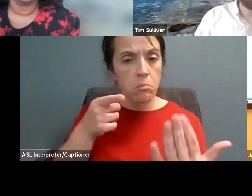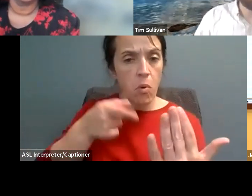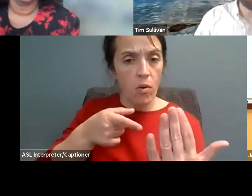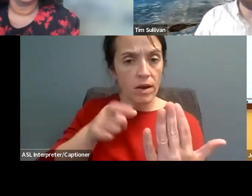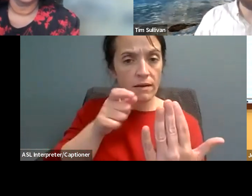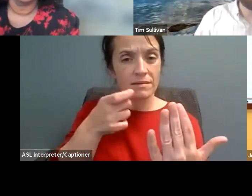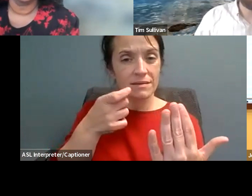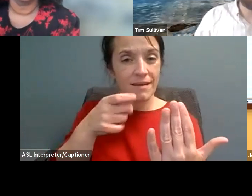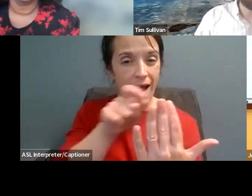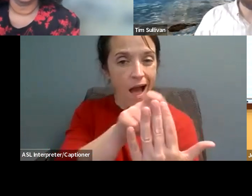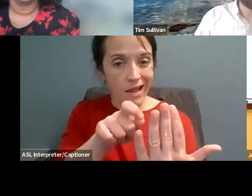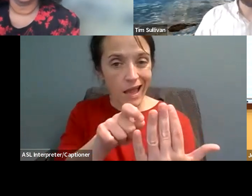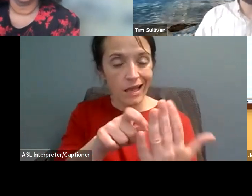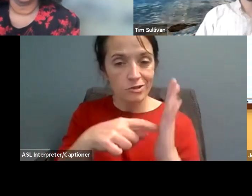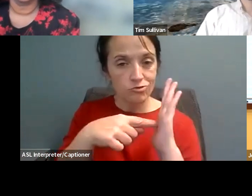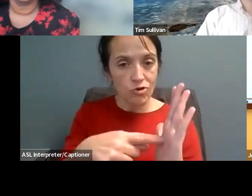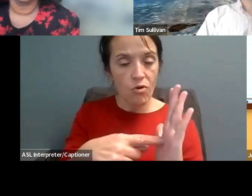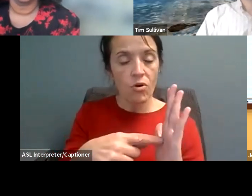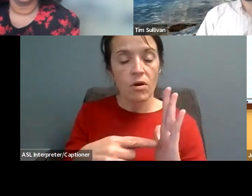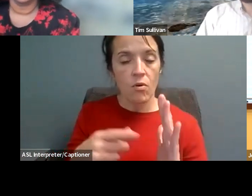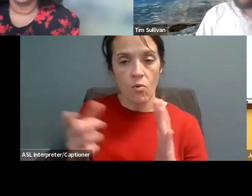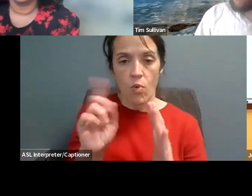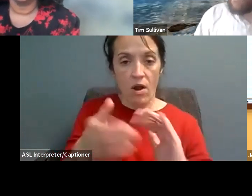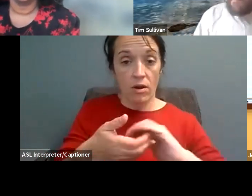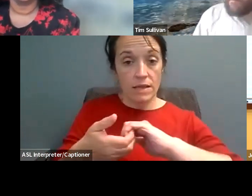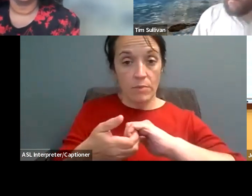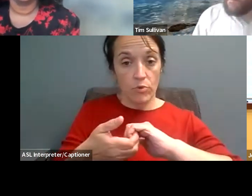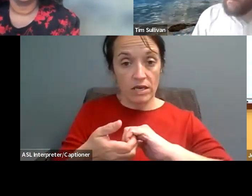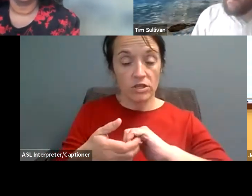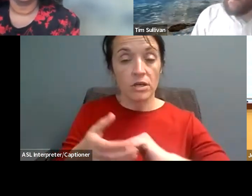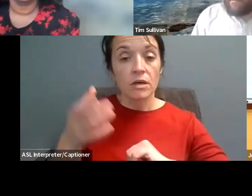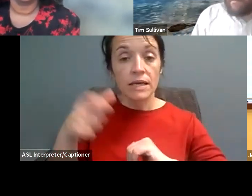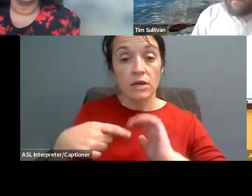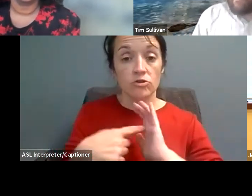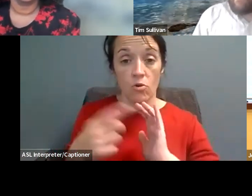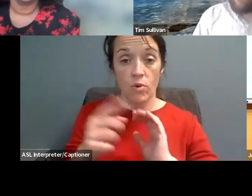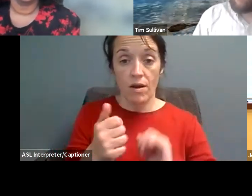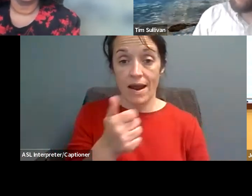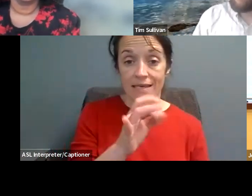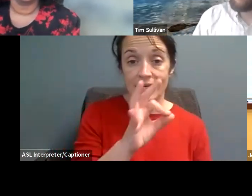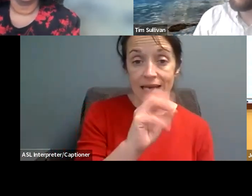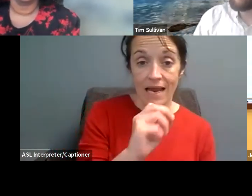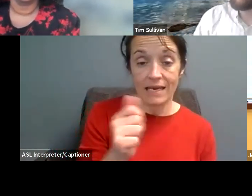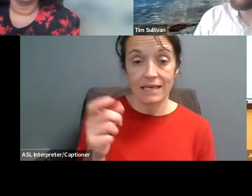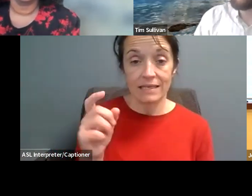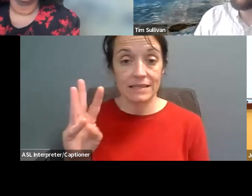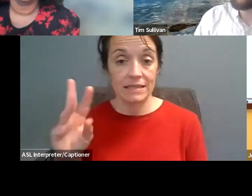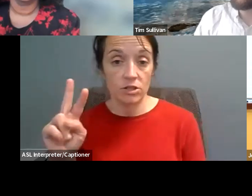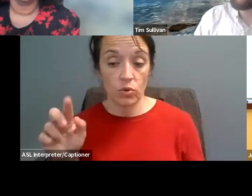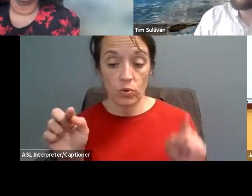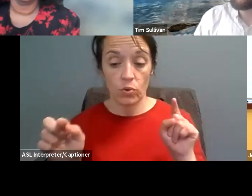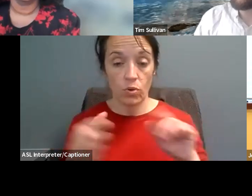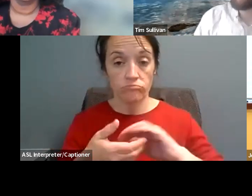that we could showcase how the 1890 institution and the 1862 institution are